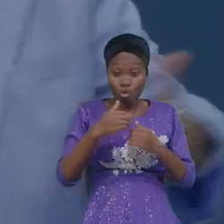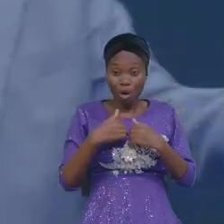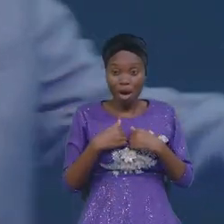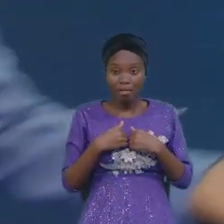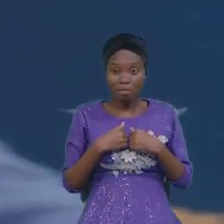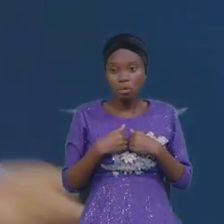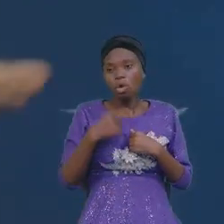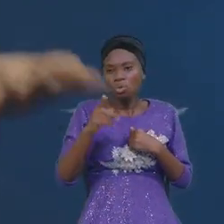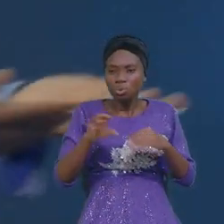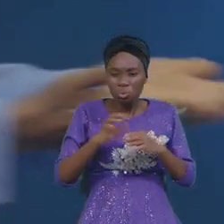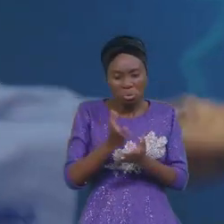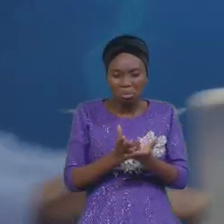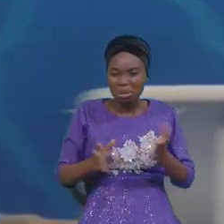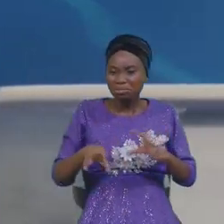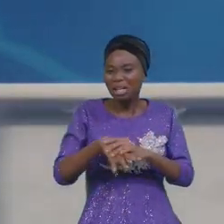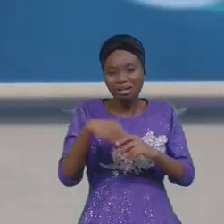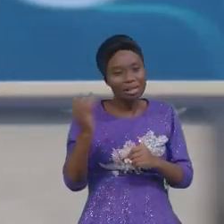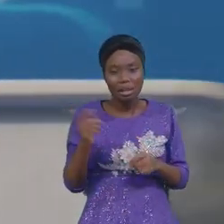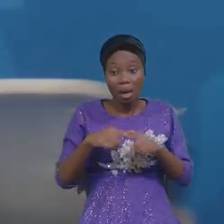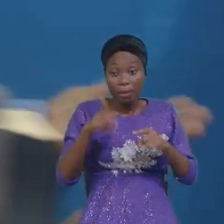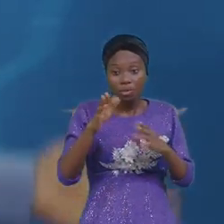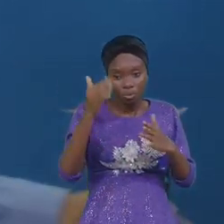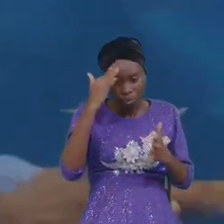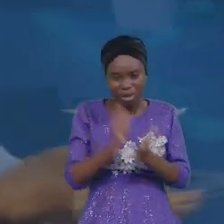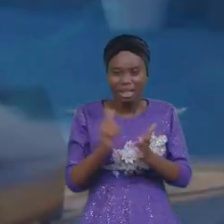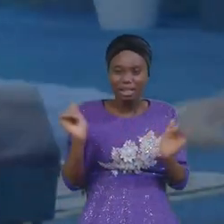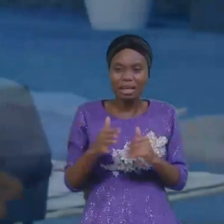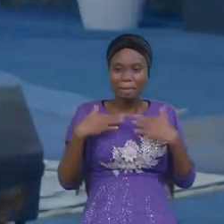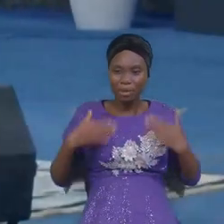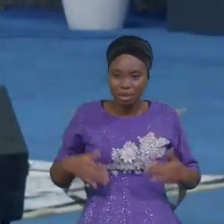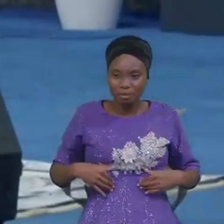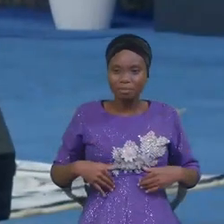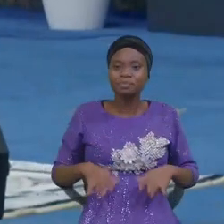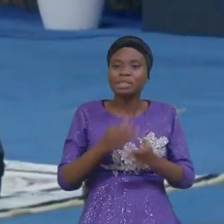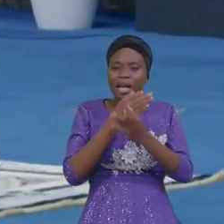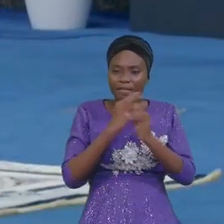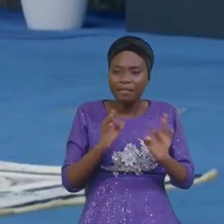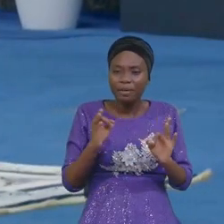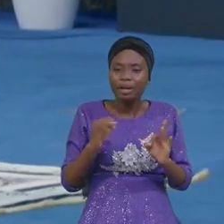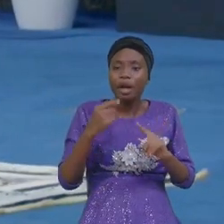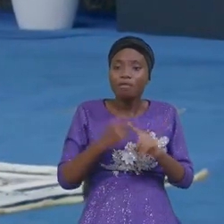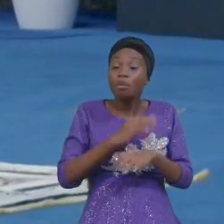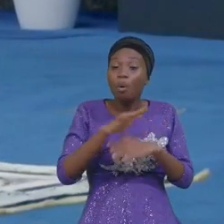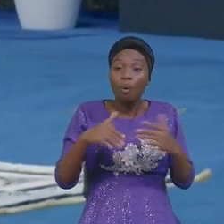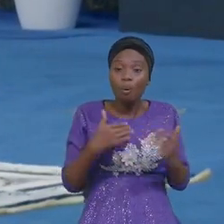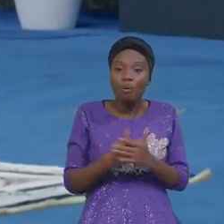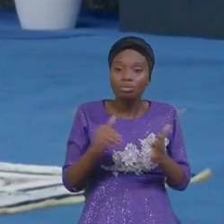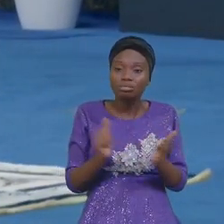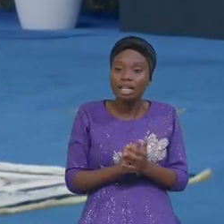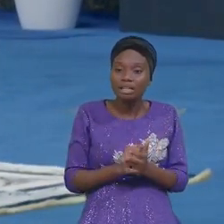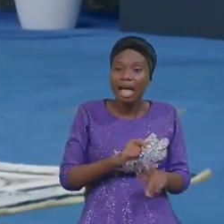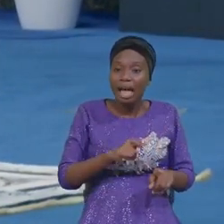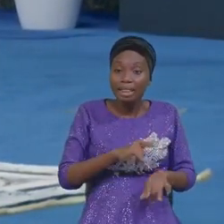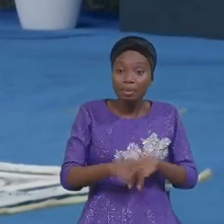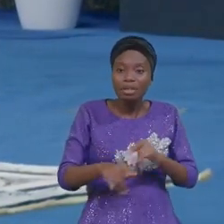something externally, but you know that same body that is cleansed, that, you know, free from all that leprosy, that body